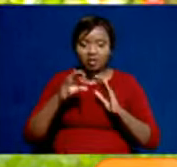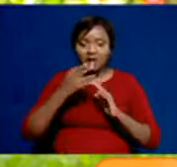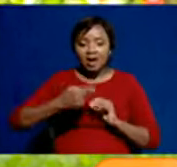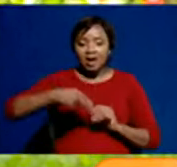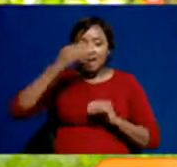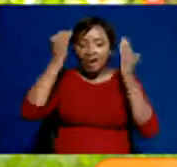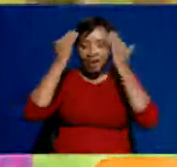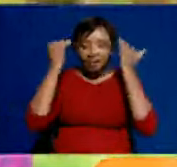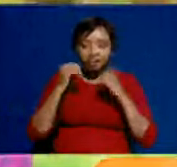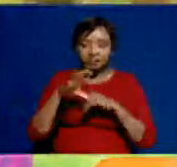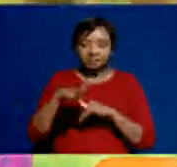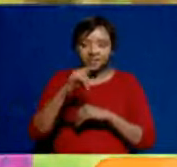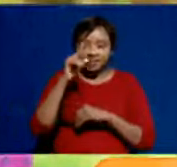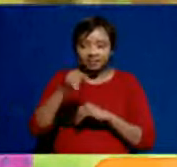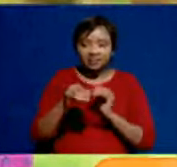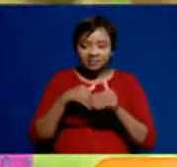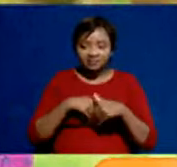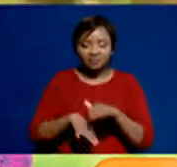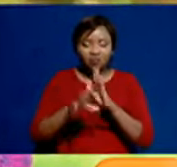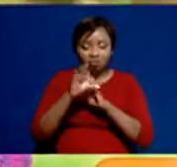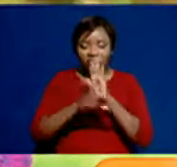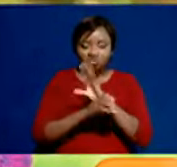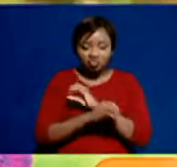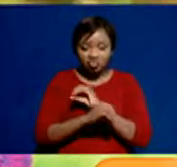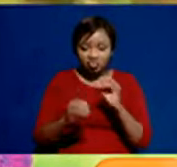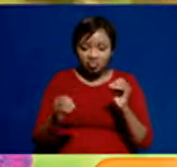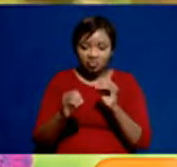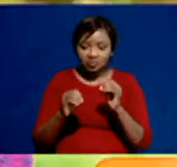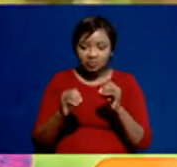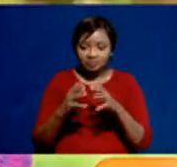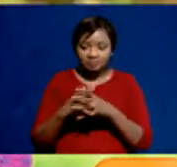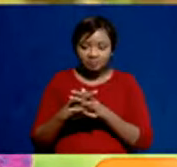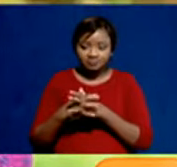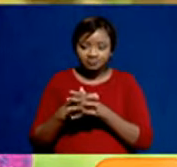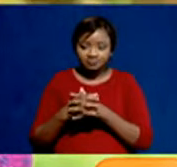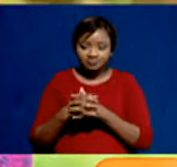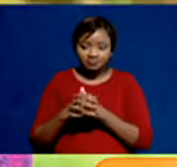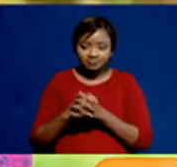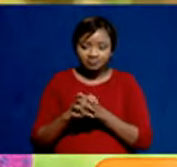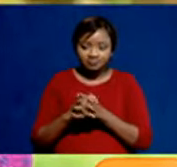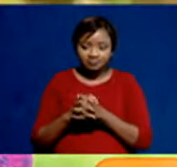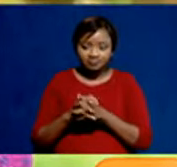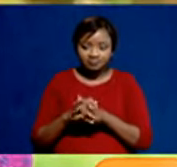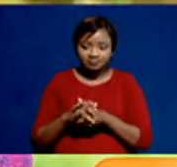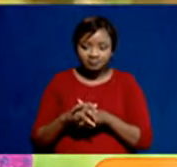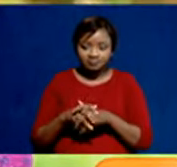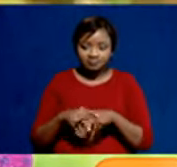stayed the contribution to continue. I think that is that was the,